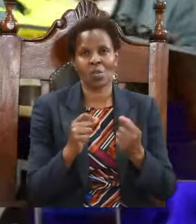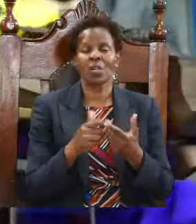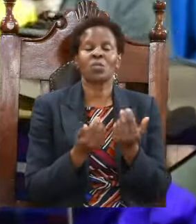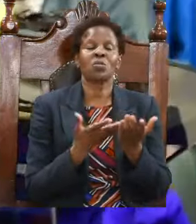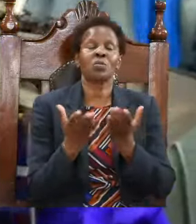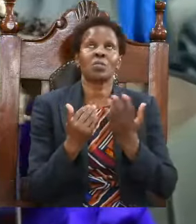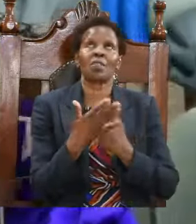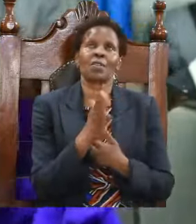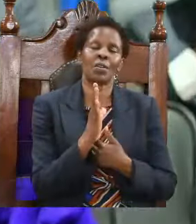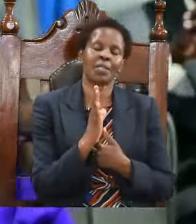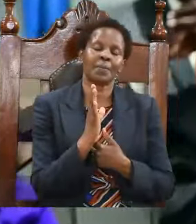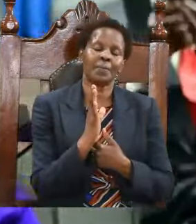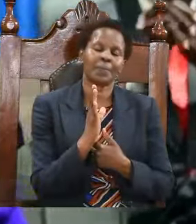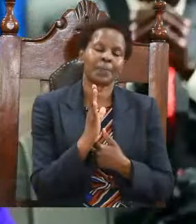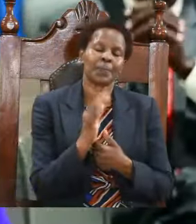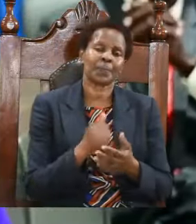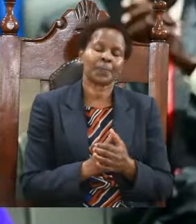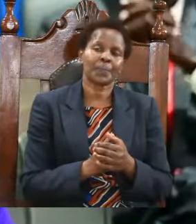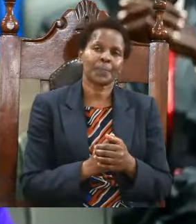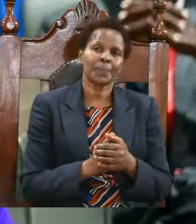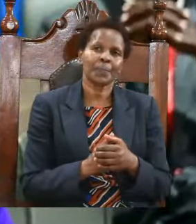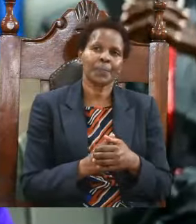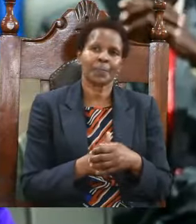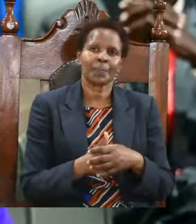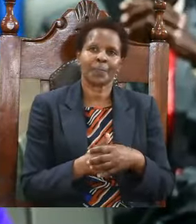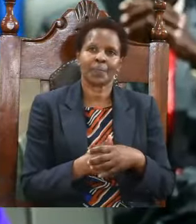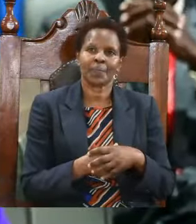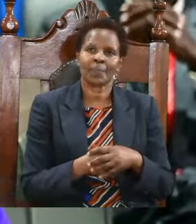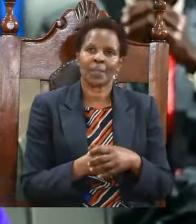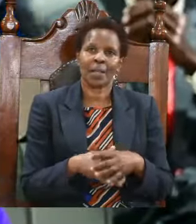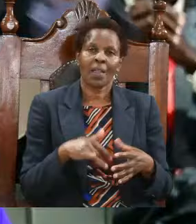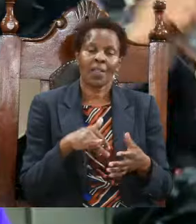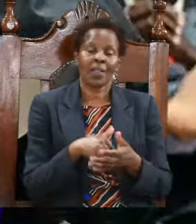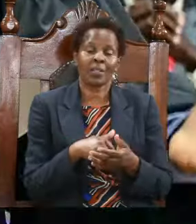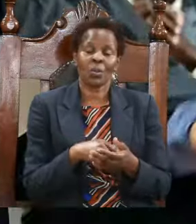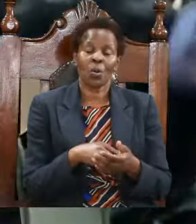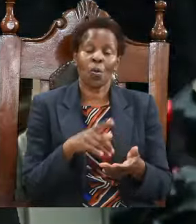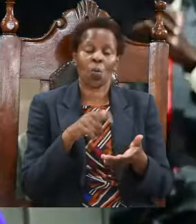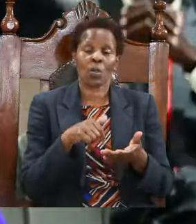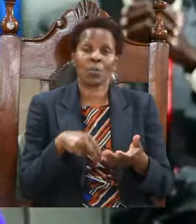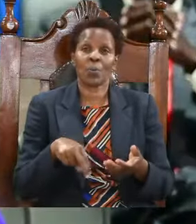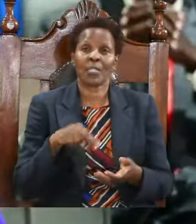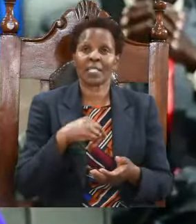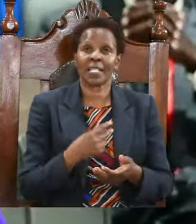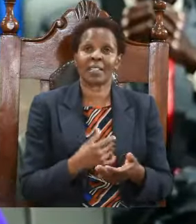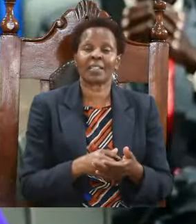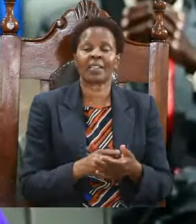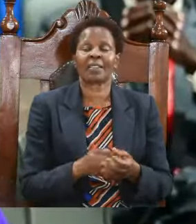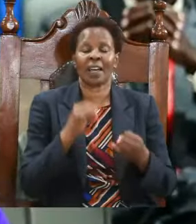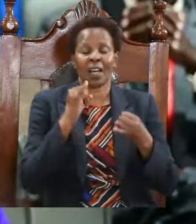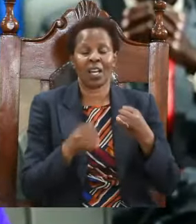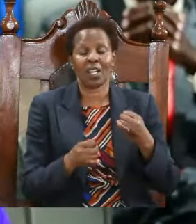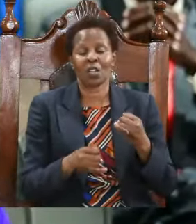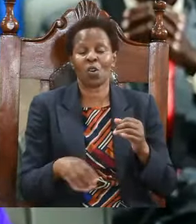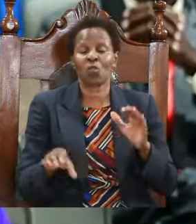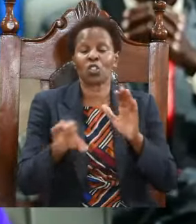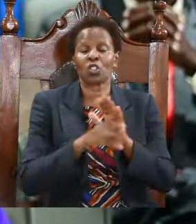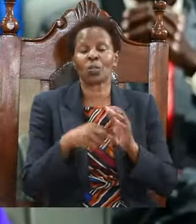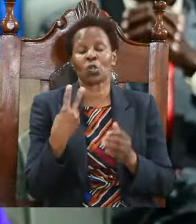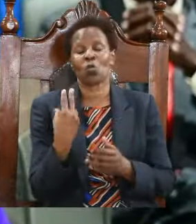be strong and courageous. And this is what is we are seeing at the end of chapter number